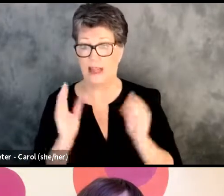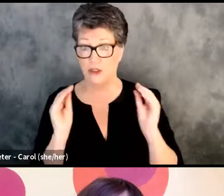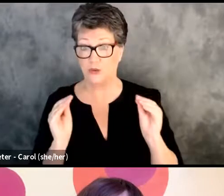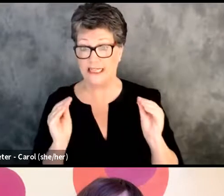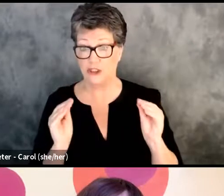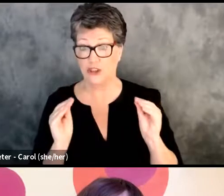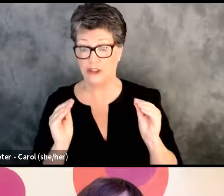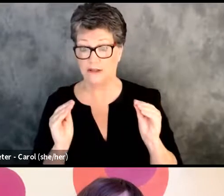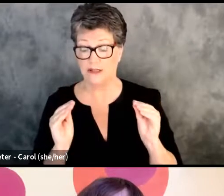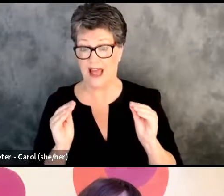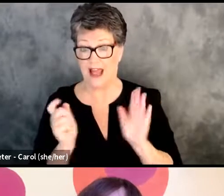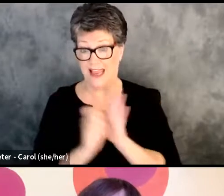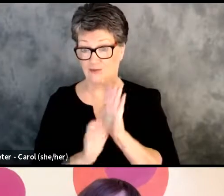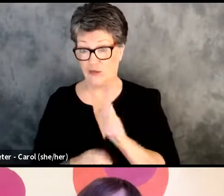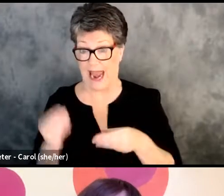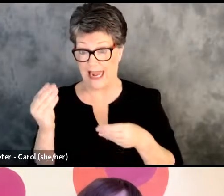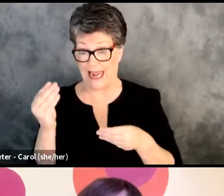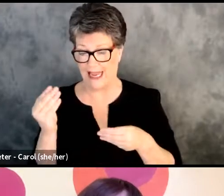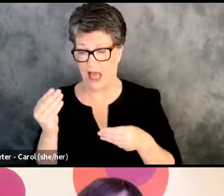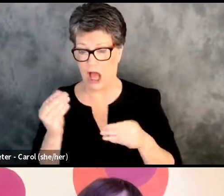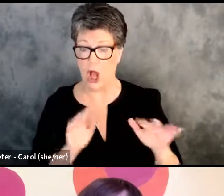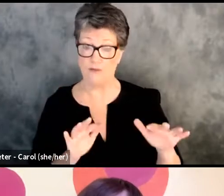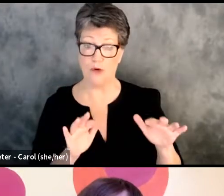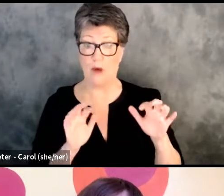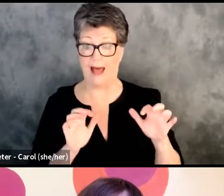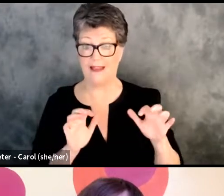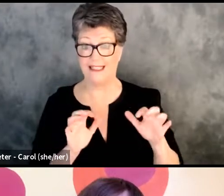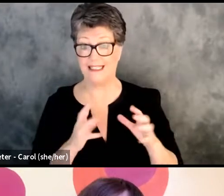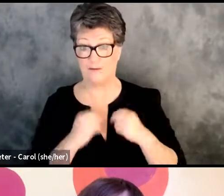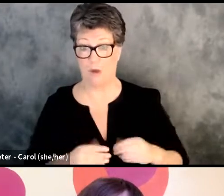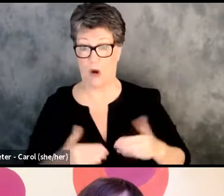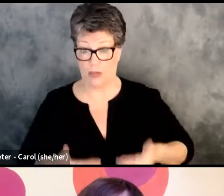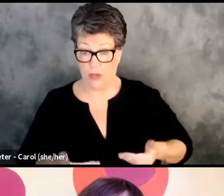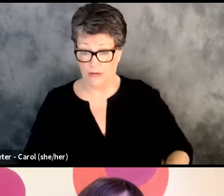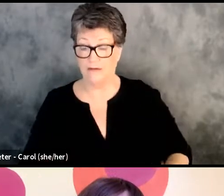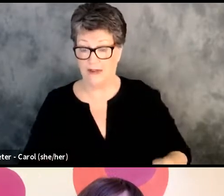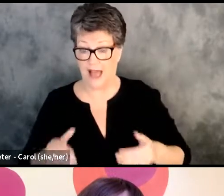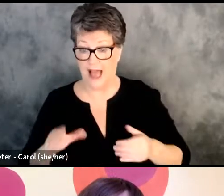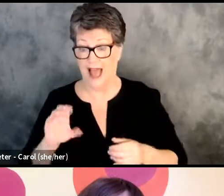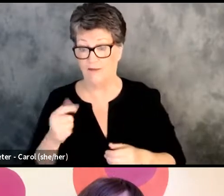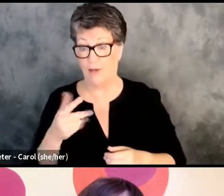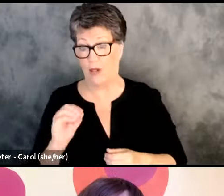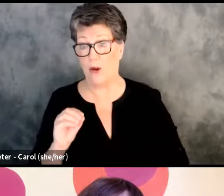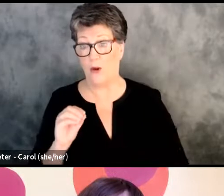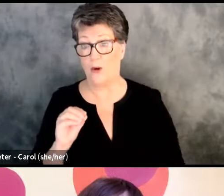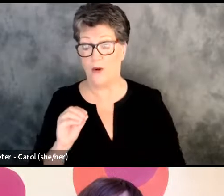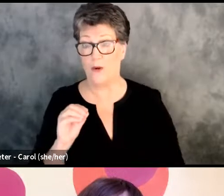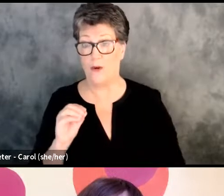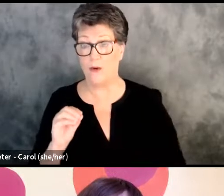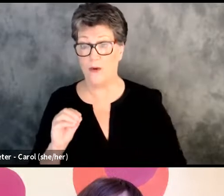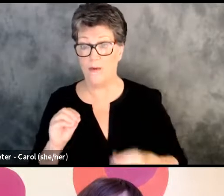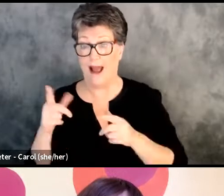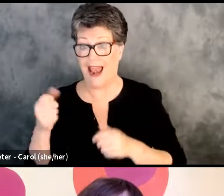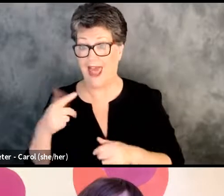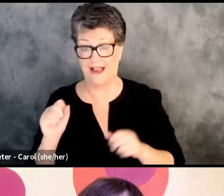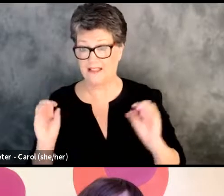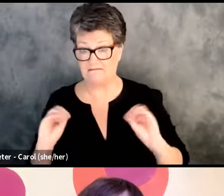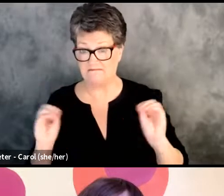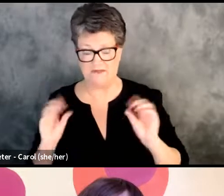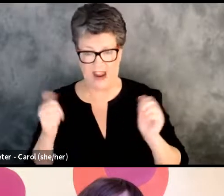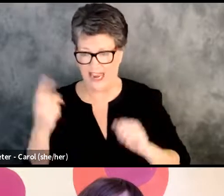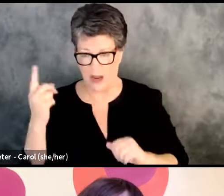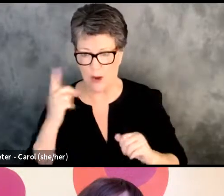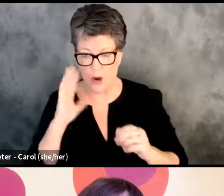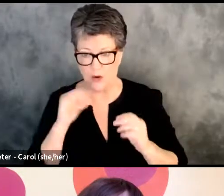in writing, paralysis of both lower extremities, sequelae of poliomyelitis. I mean, for any of you who know anything